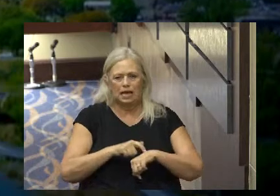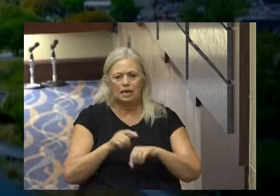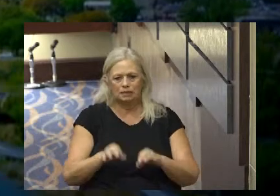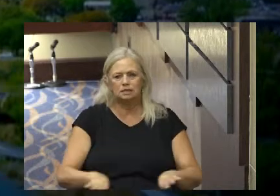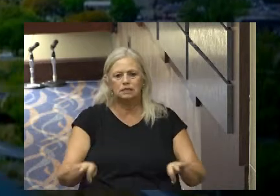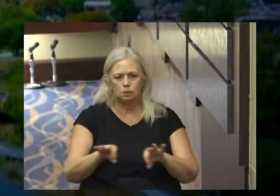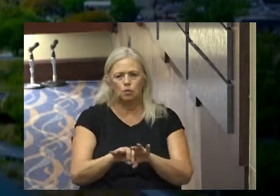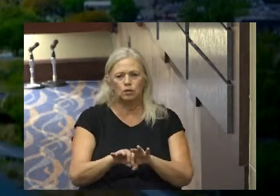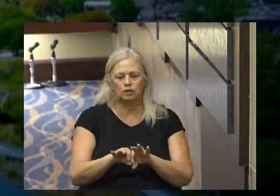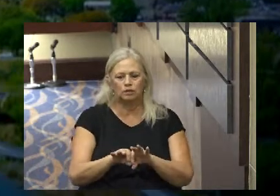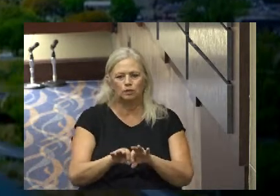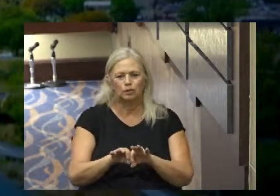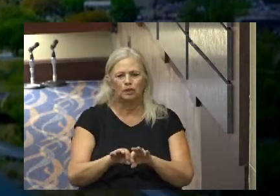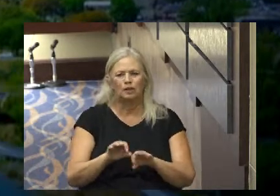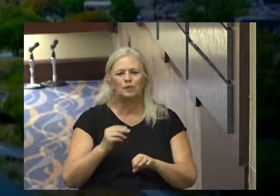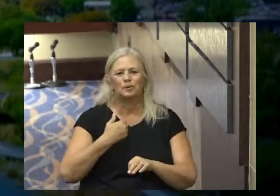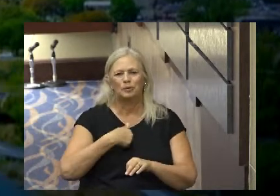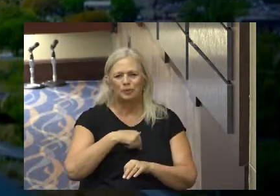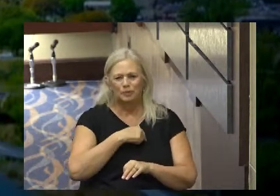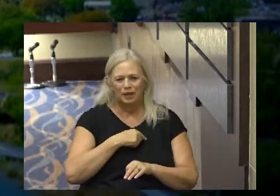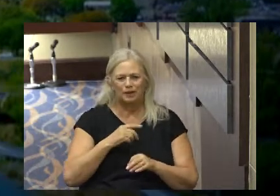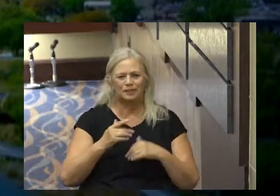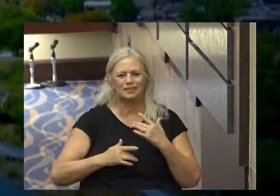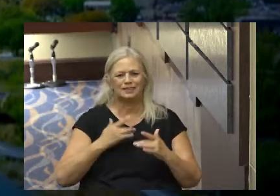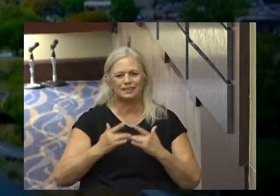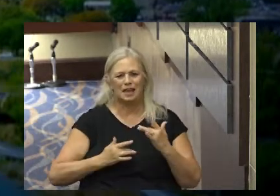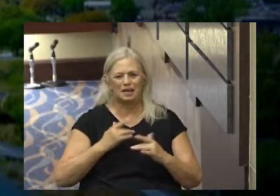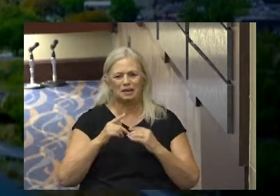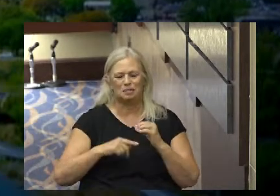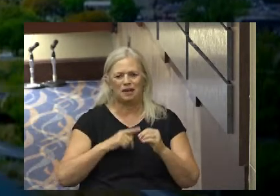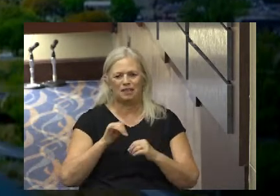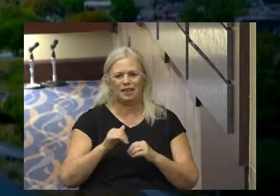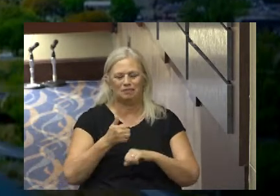are excited to get this installed and in service for our residents.